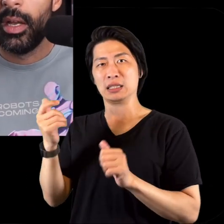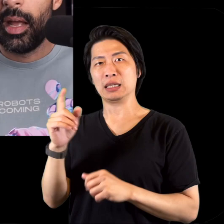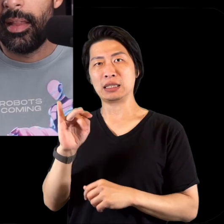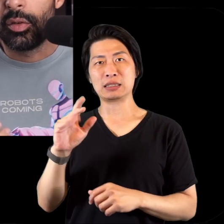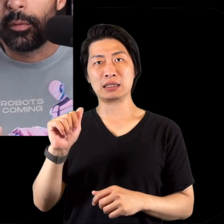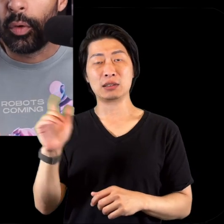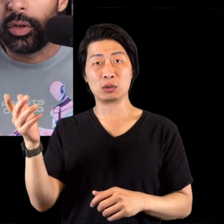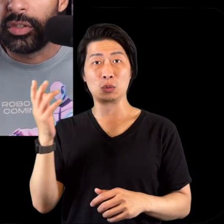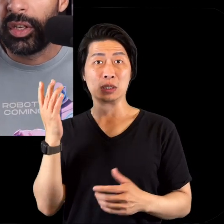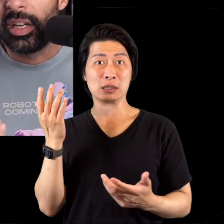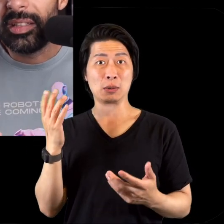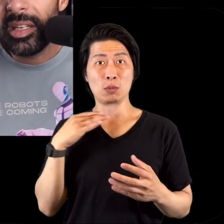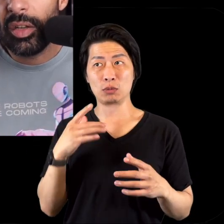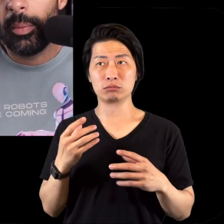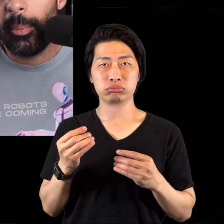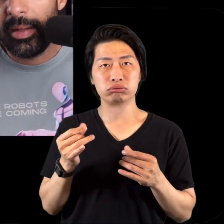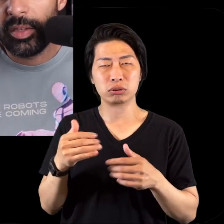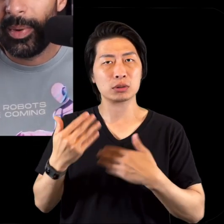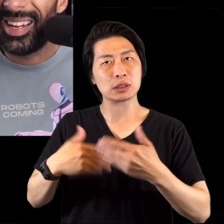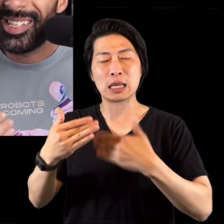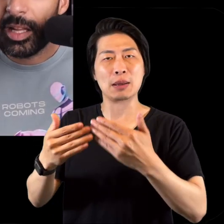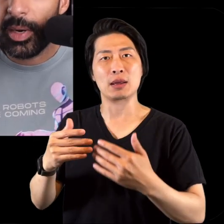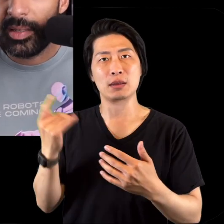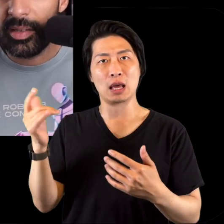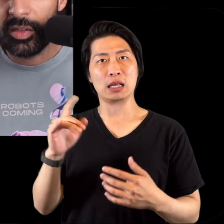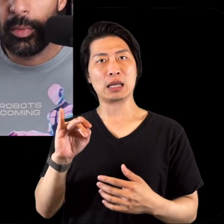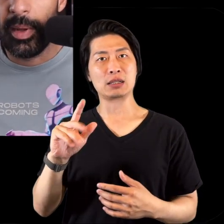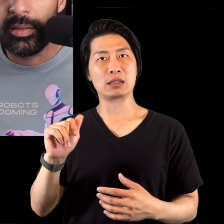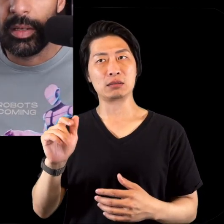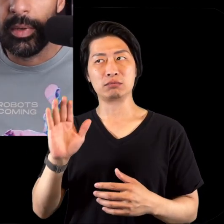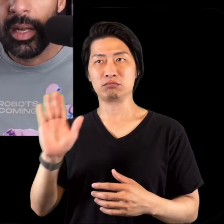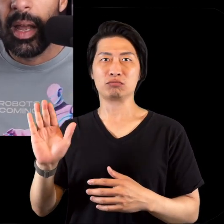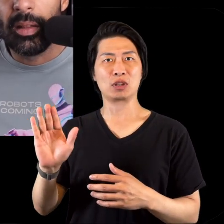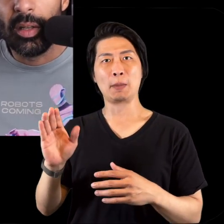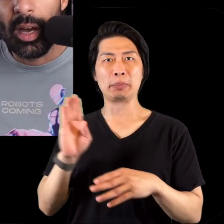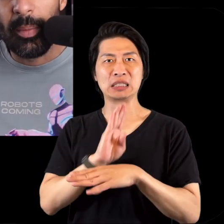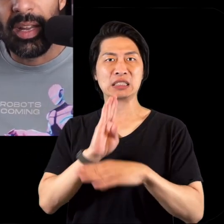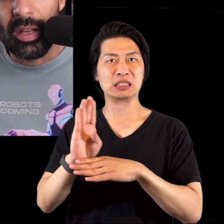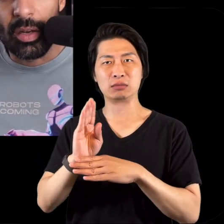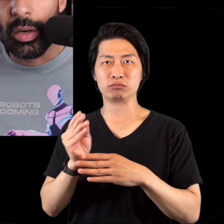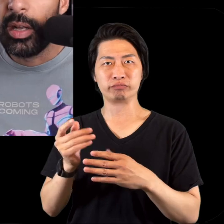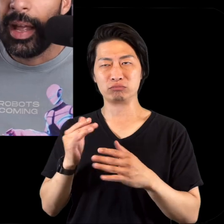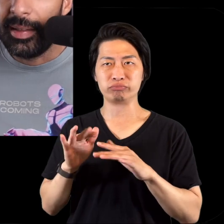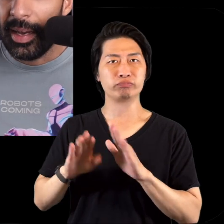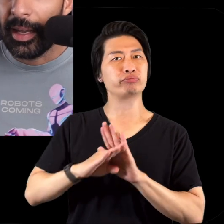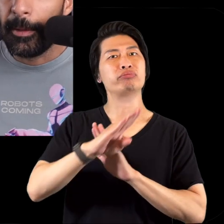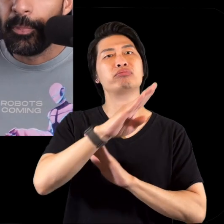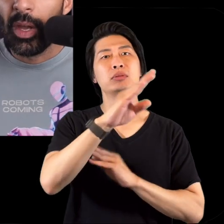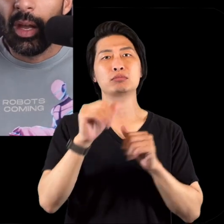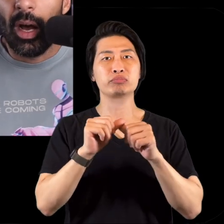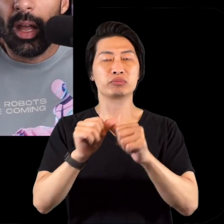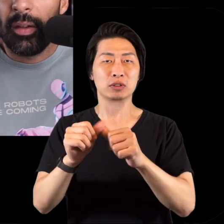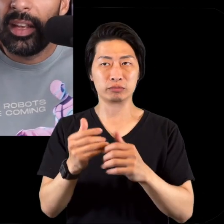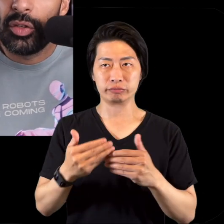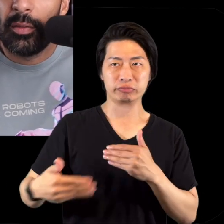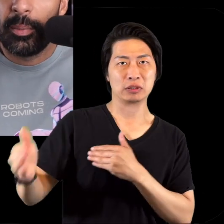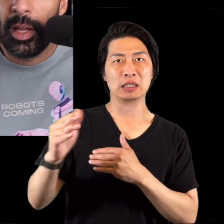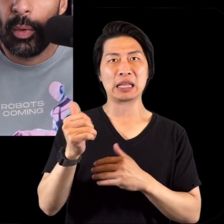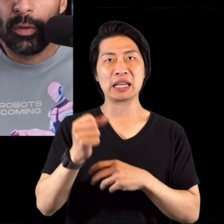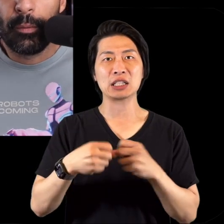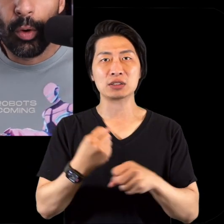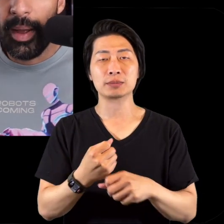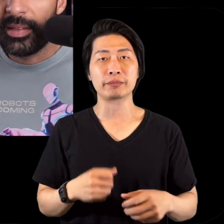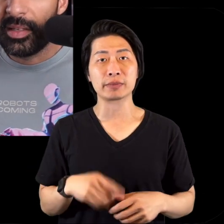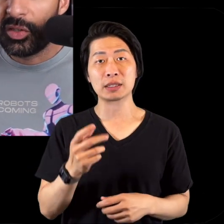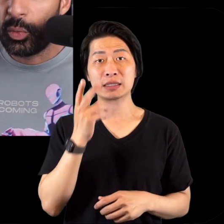network. And this, of course, is going to continue the momentum and accelerate Tesla's momentum into the coming year and decade. In case you're not familiar